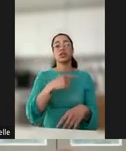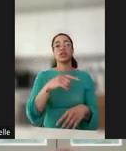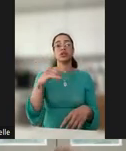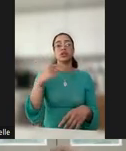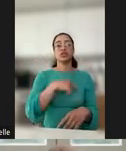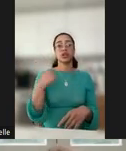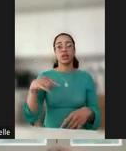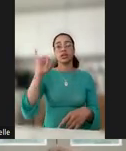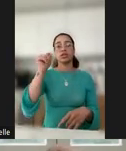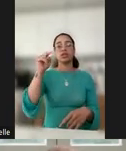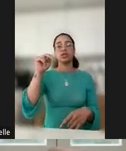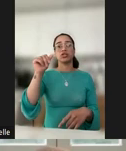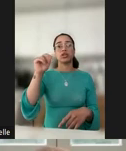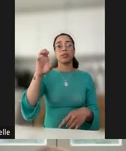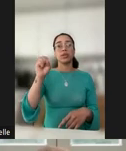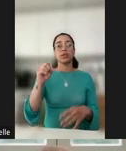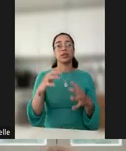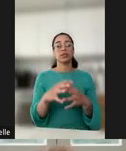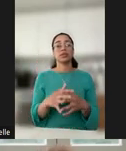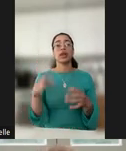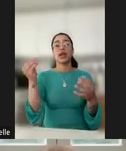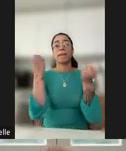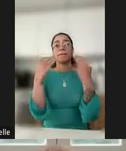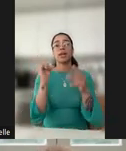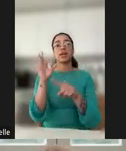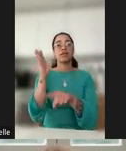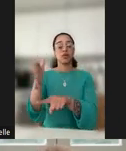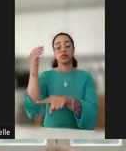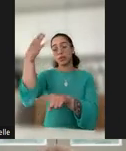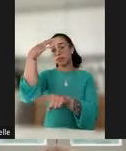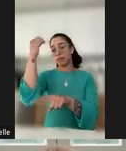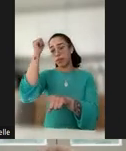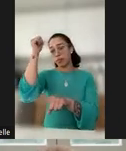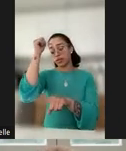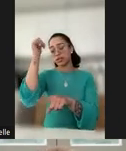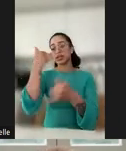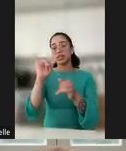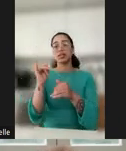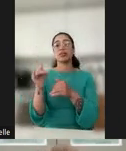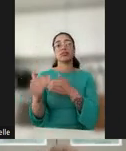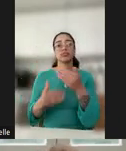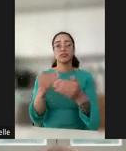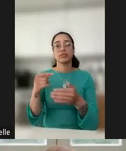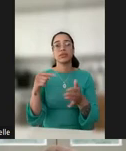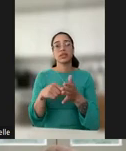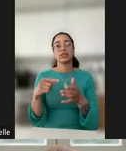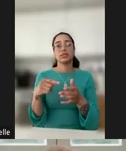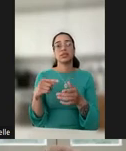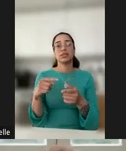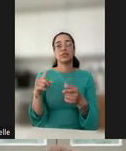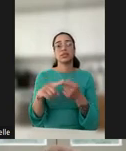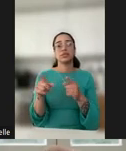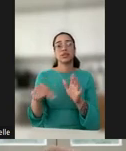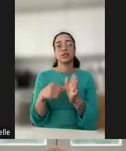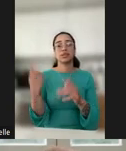those memories still linger until these days. And then during his bachelor's party on